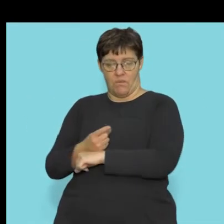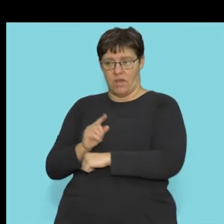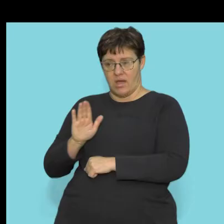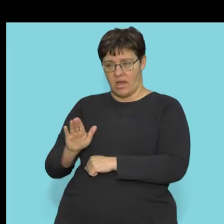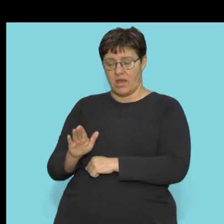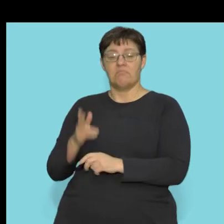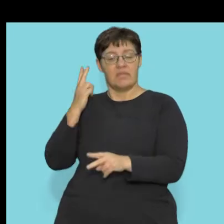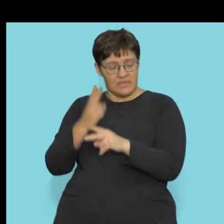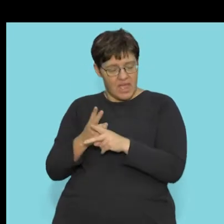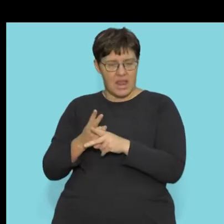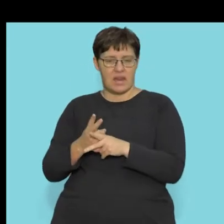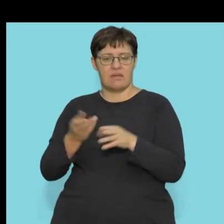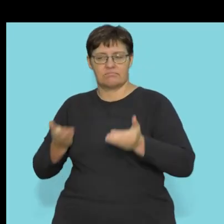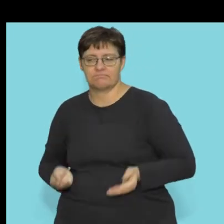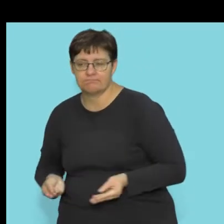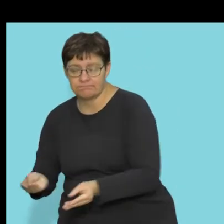hour before baking.